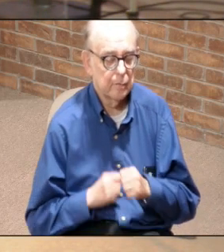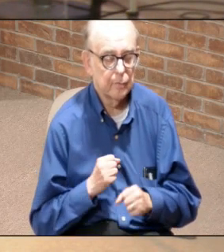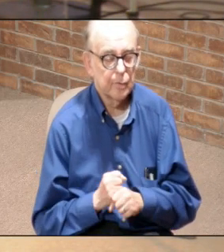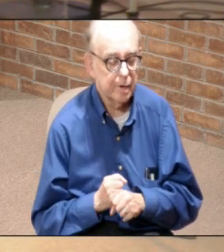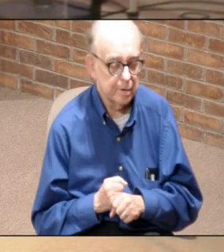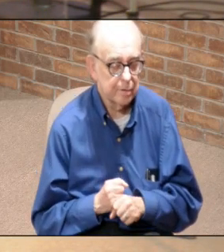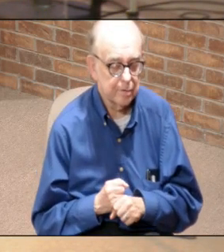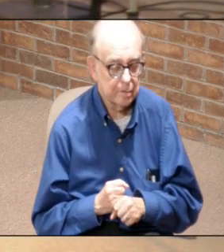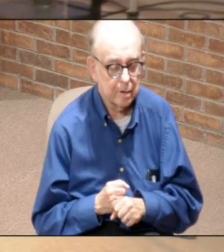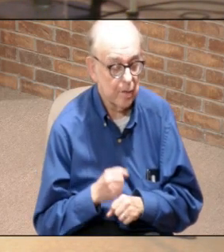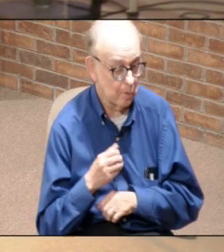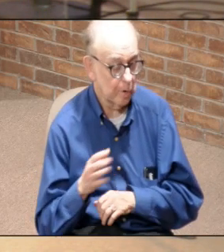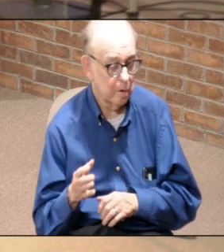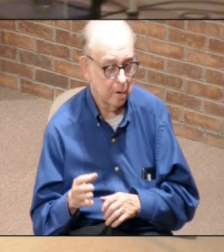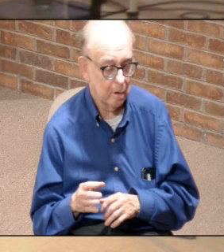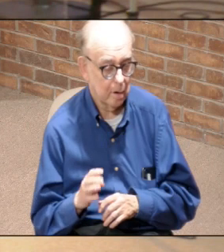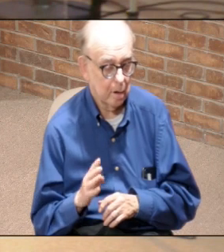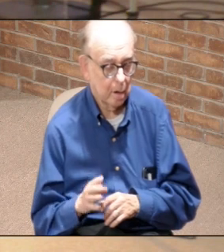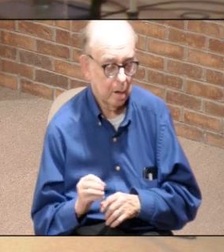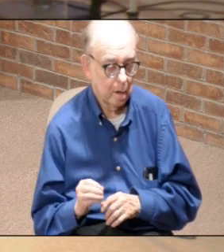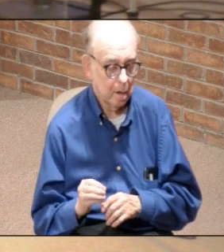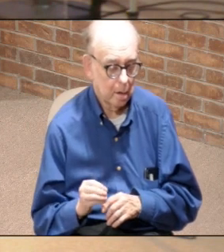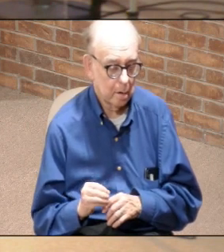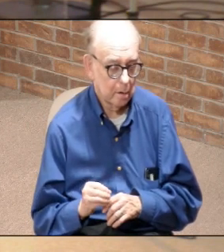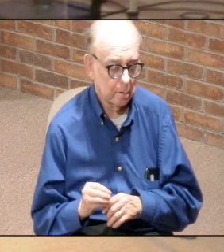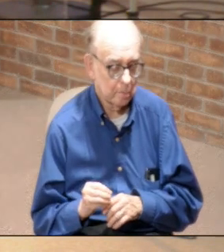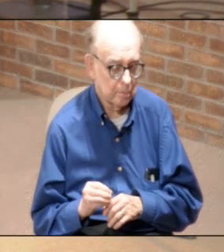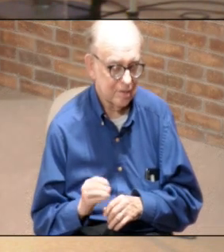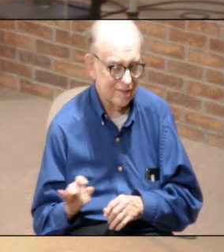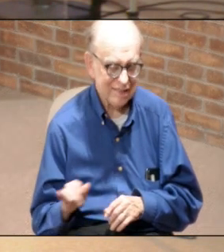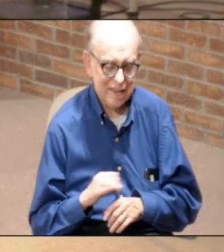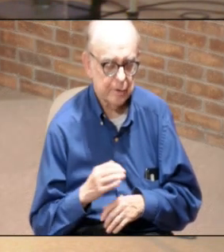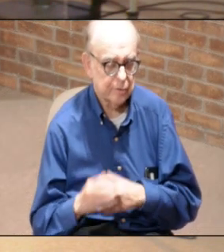40 years. 40 was like a generation.